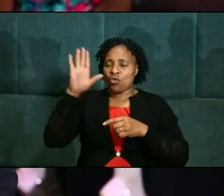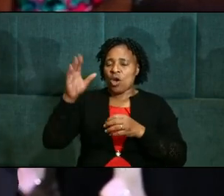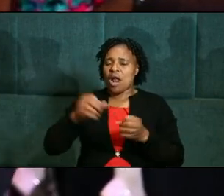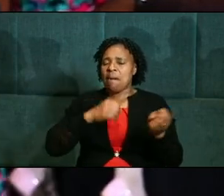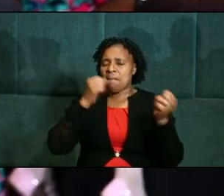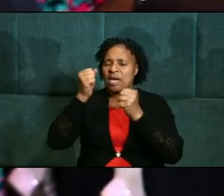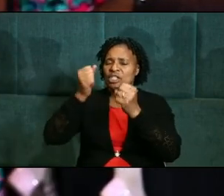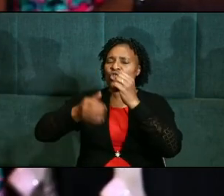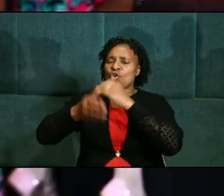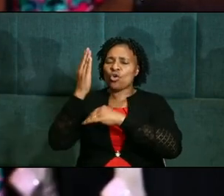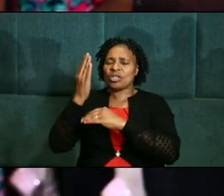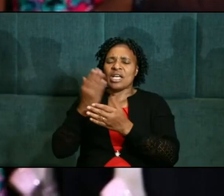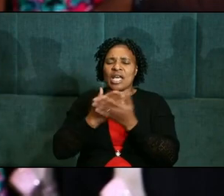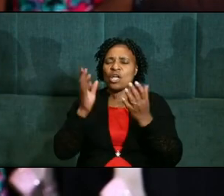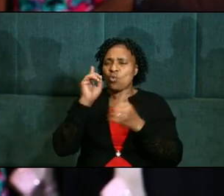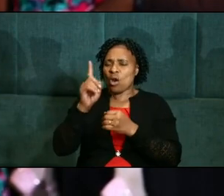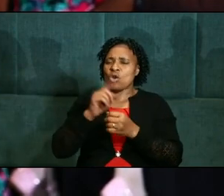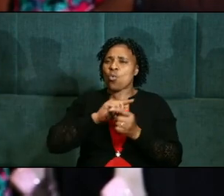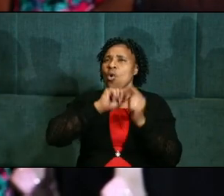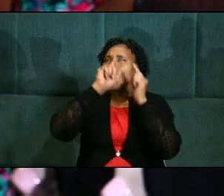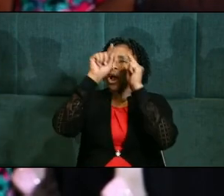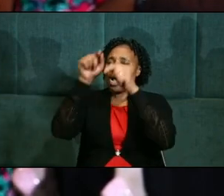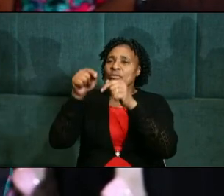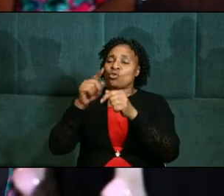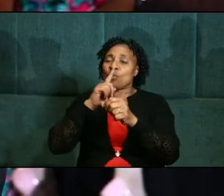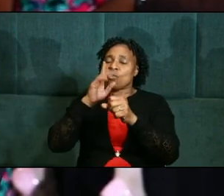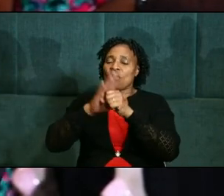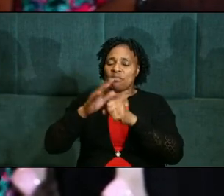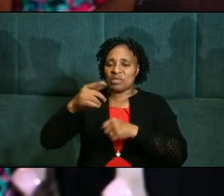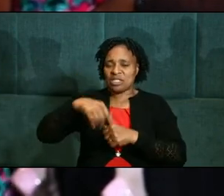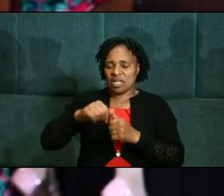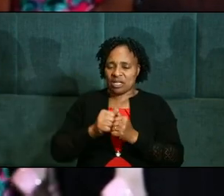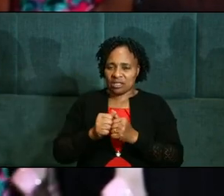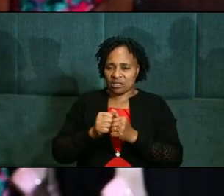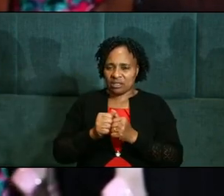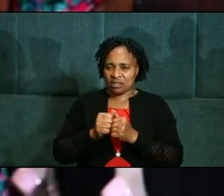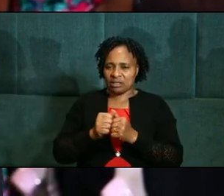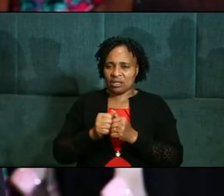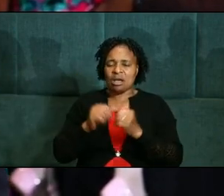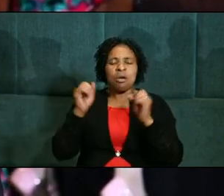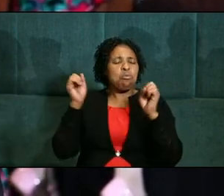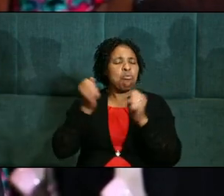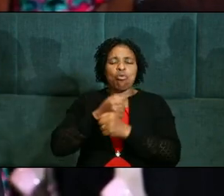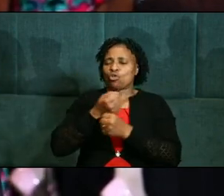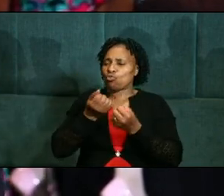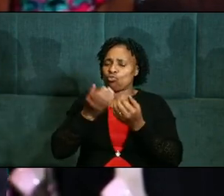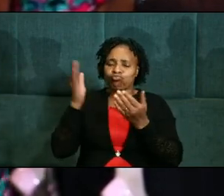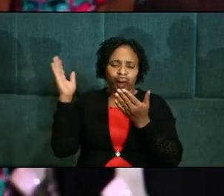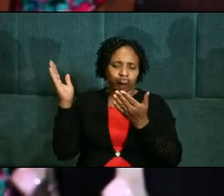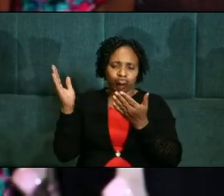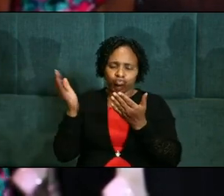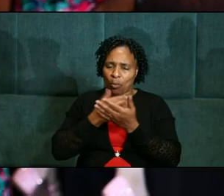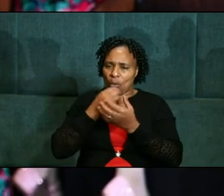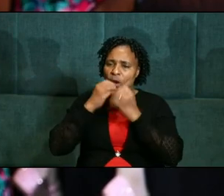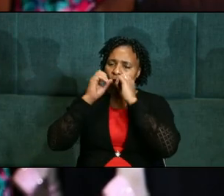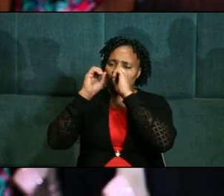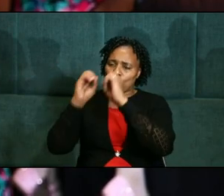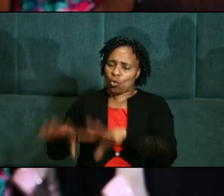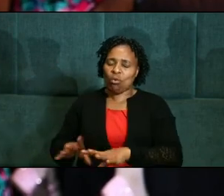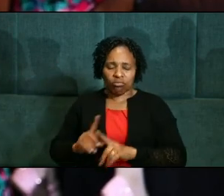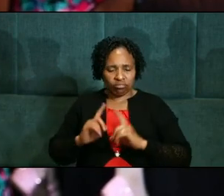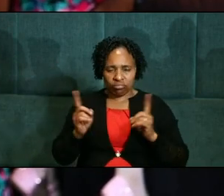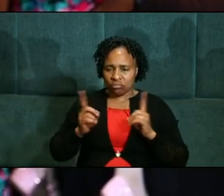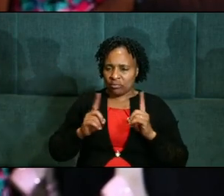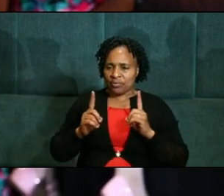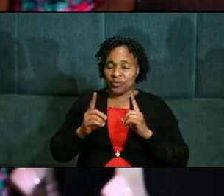God. Whoever comes to you, you promise us that you will not cast away. Receive the children